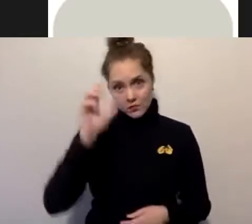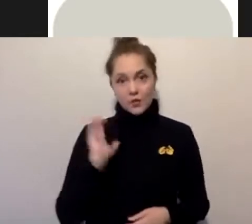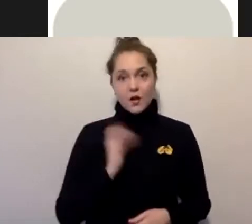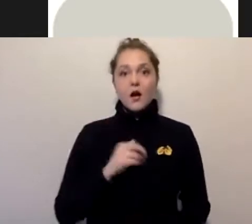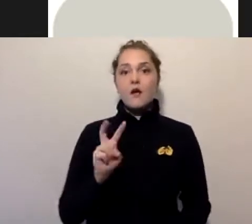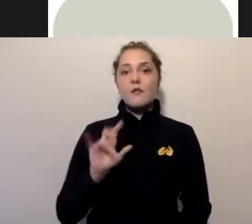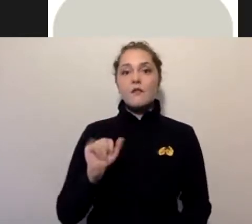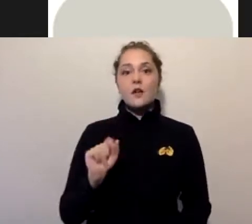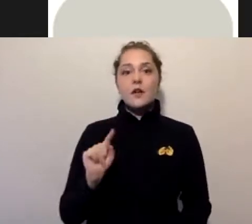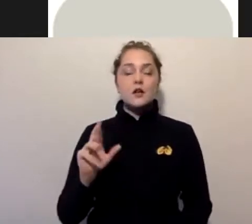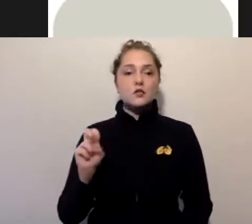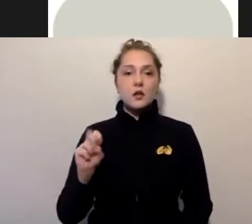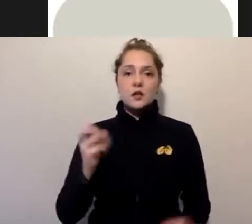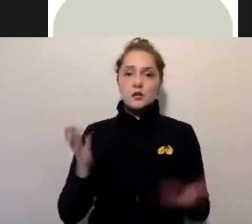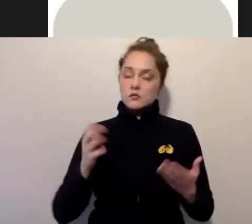service precipitously.